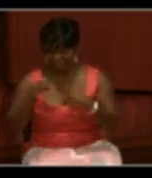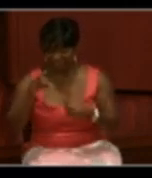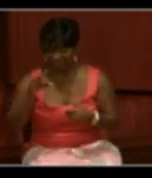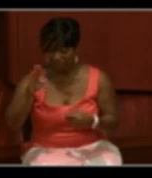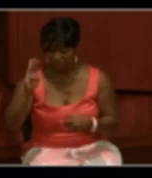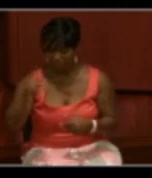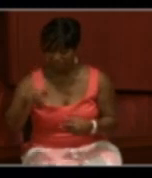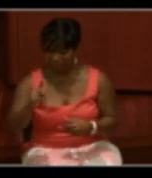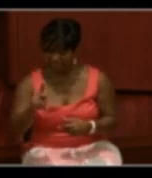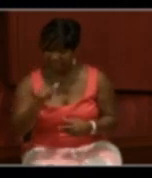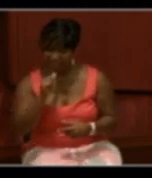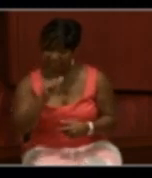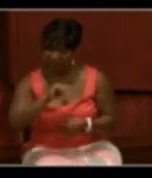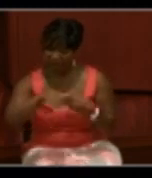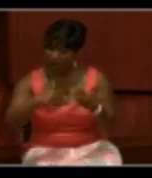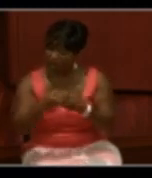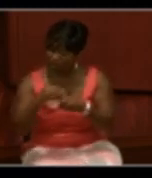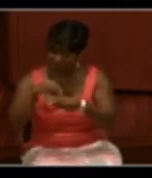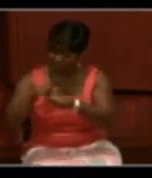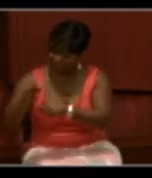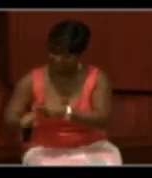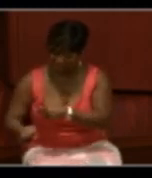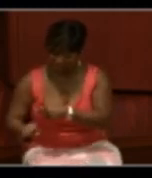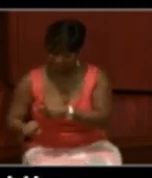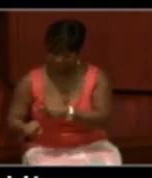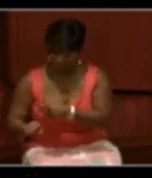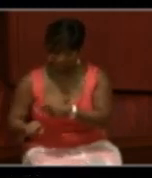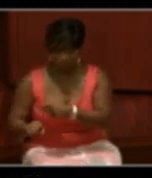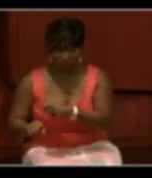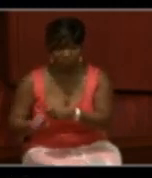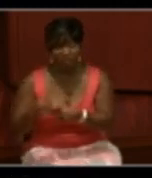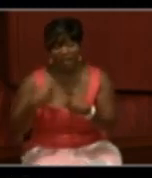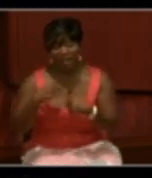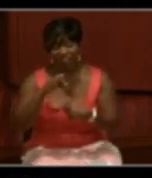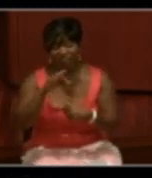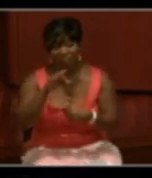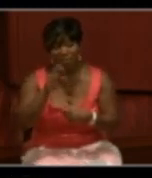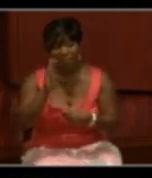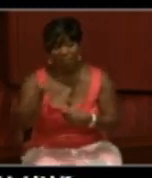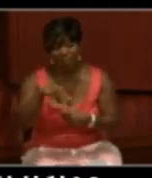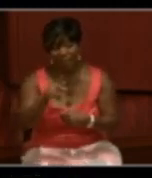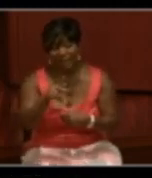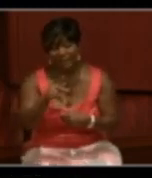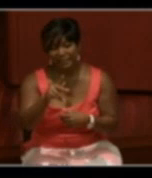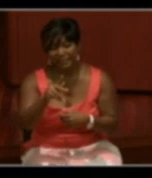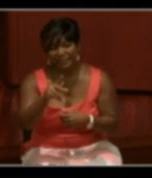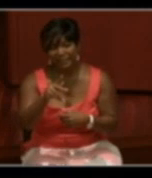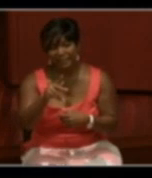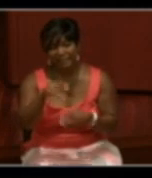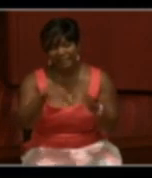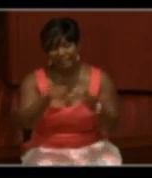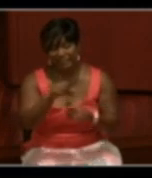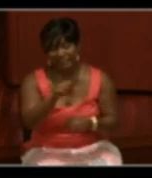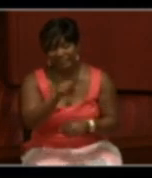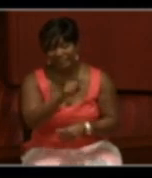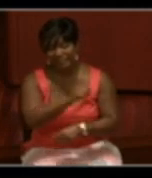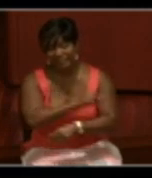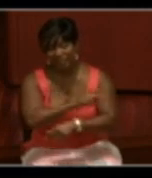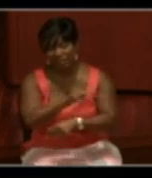of them were in the South. We had Freedmen's Banks in a branch in St. Louis,